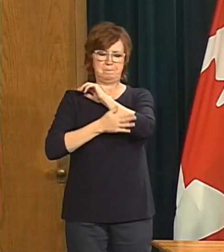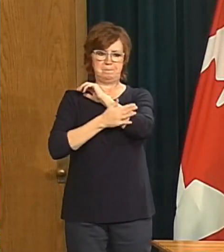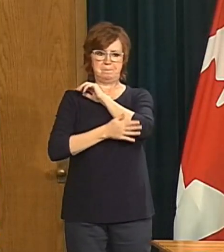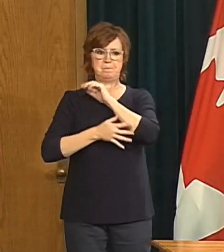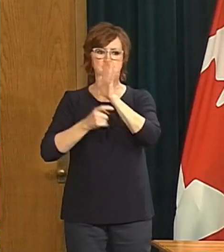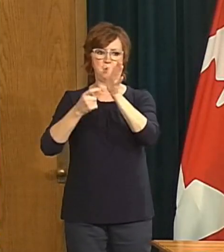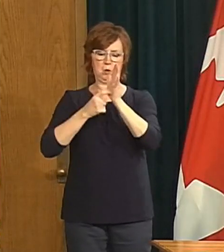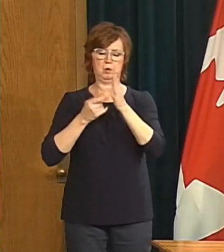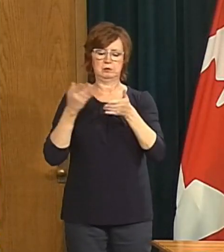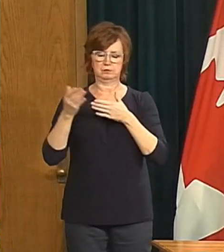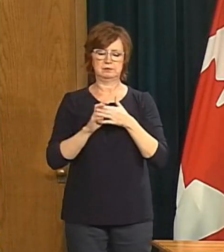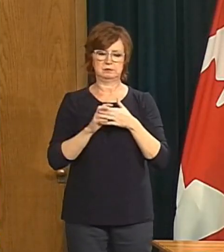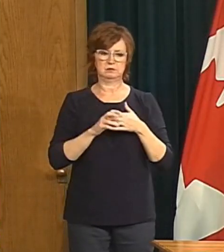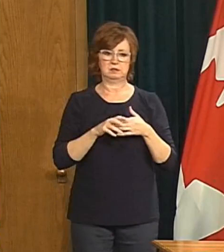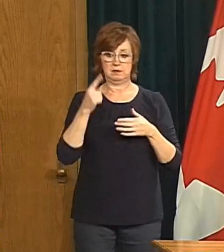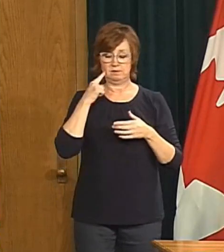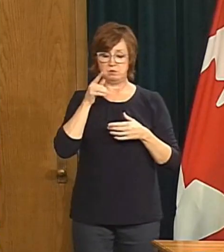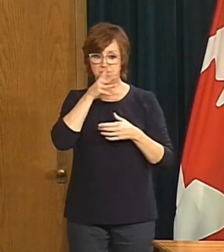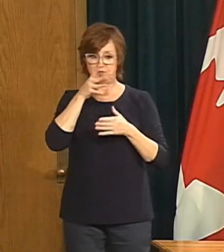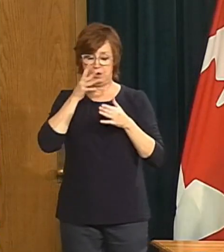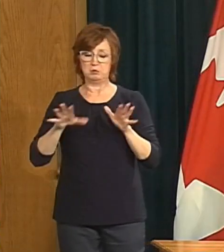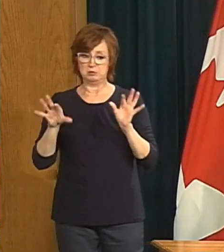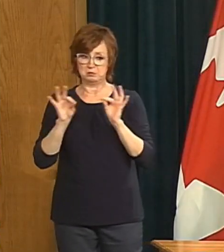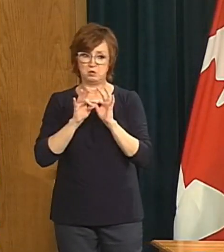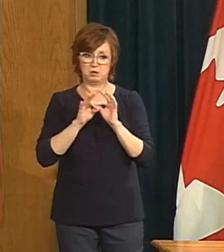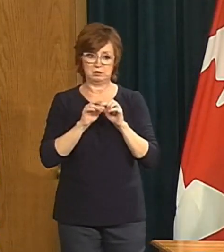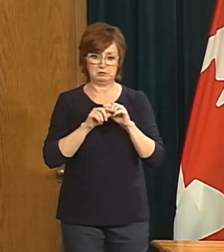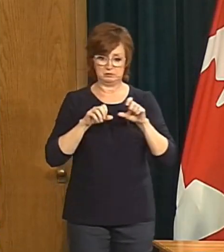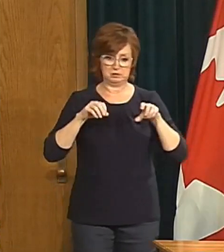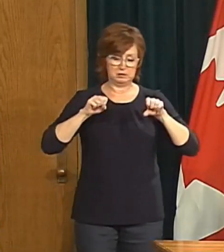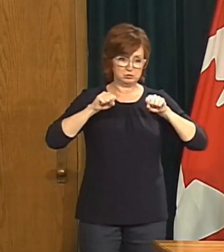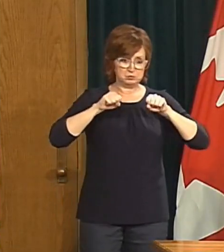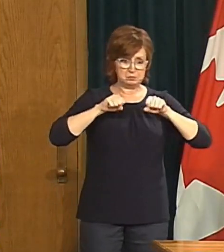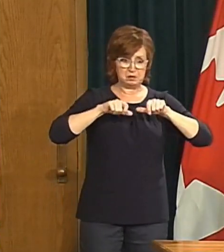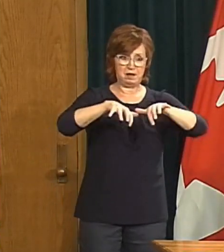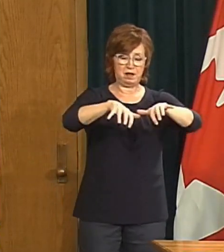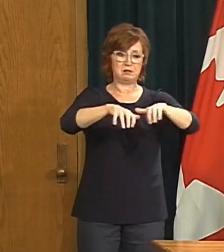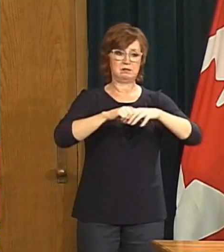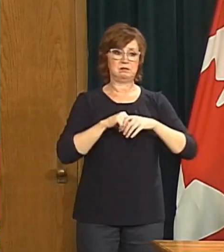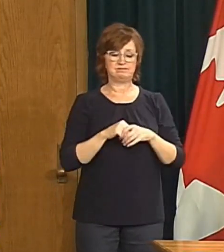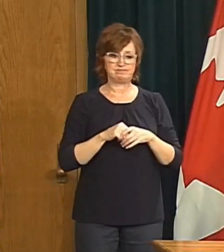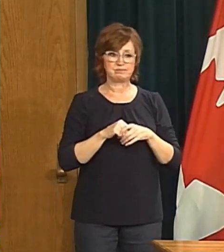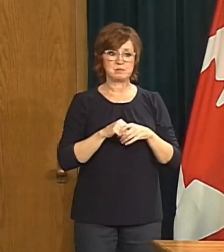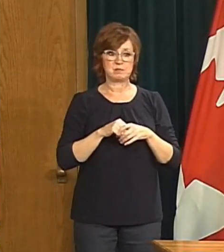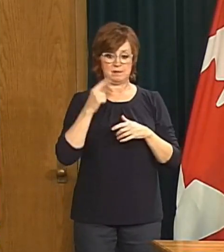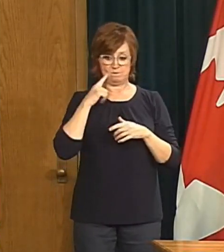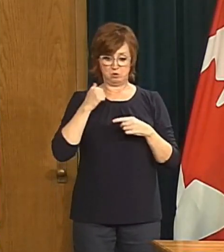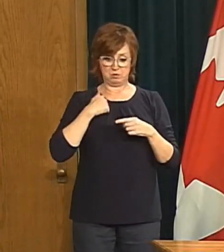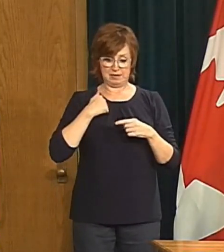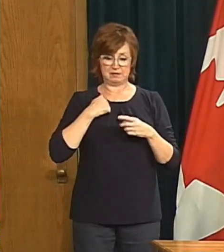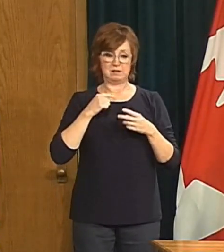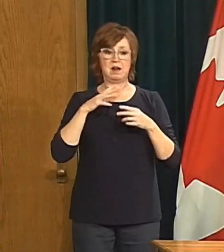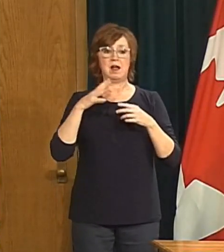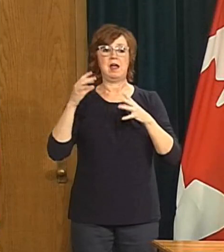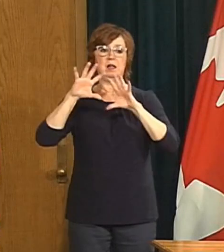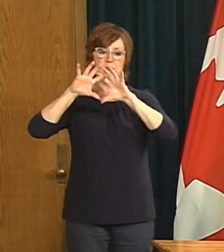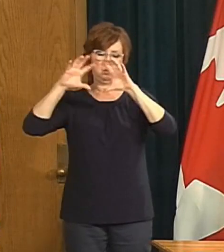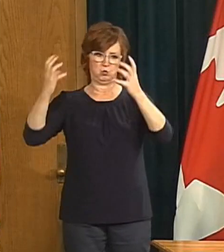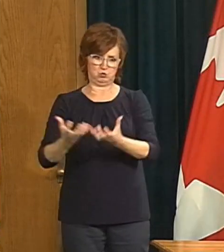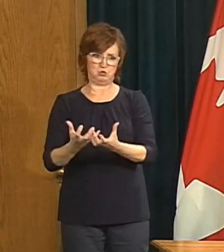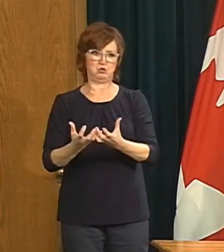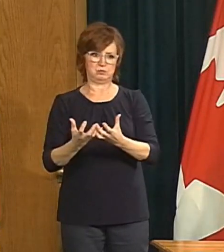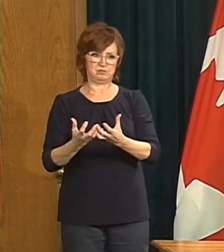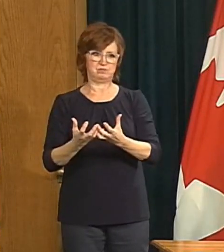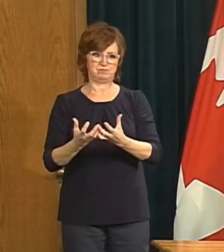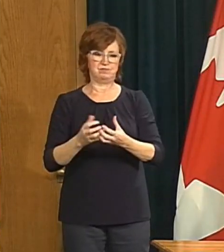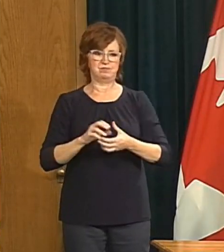not only for Saskatchewan farmers, but for Canadian farmers and farmers around the world. We've been there from day one with